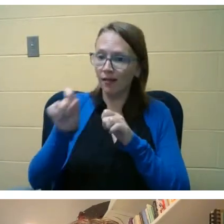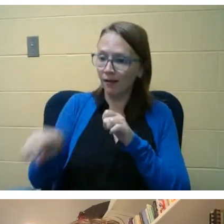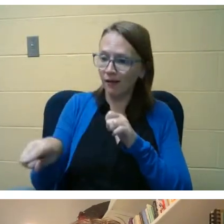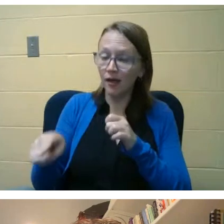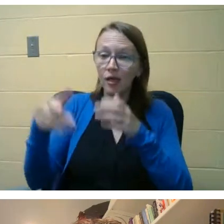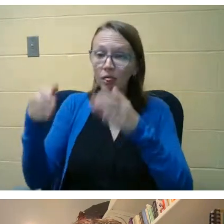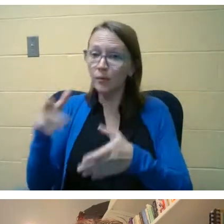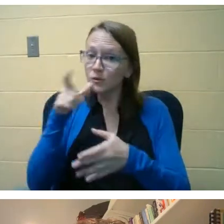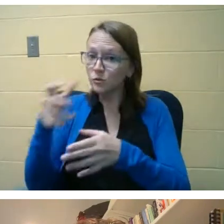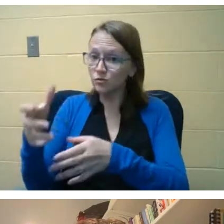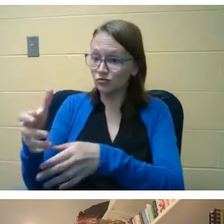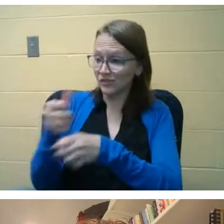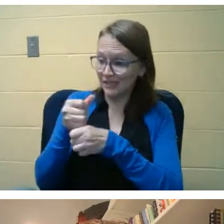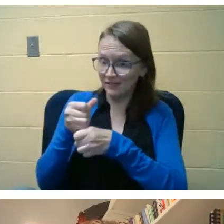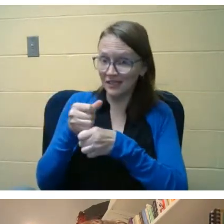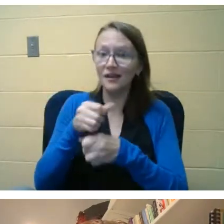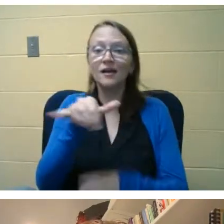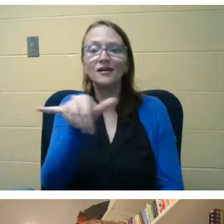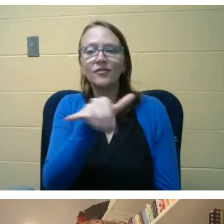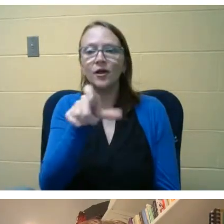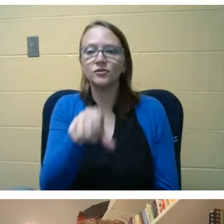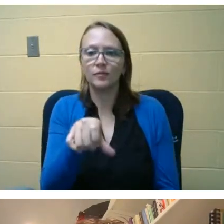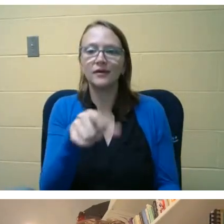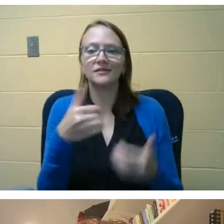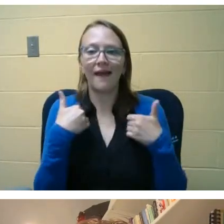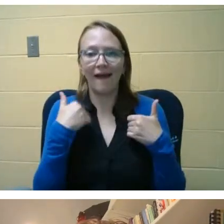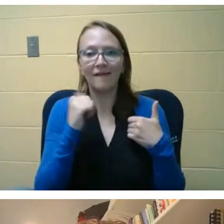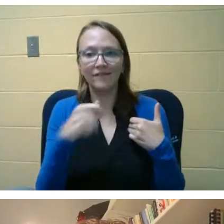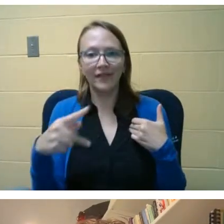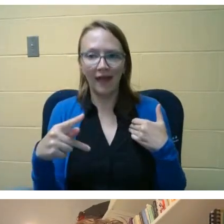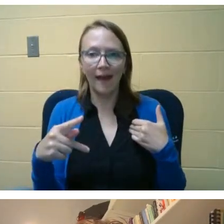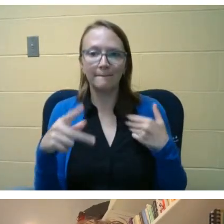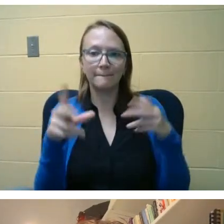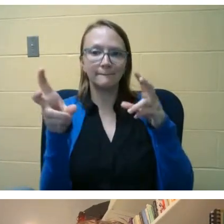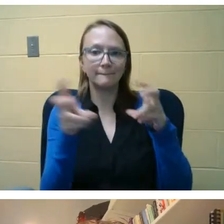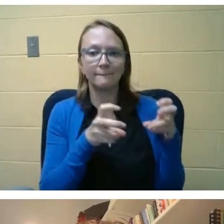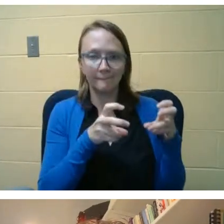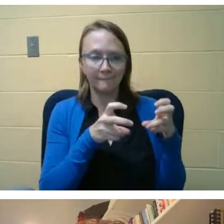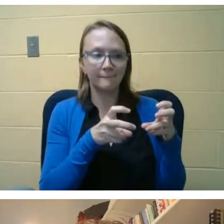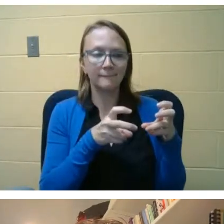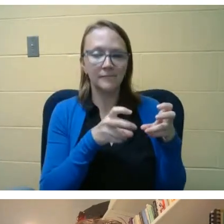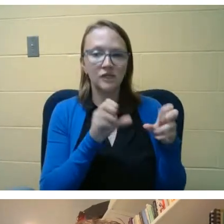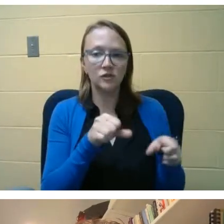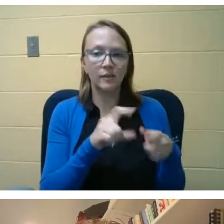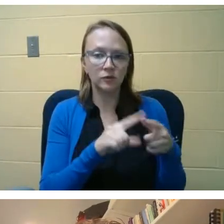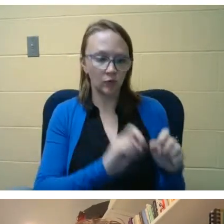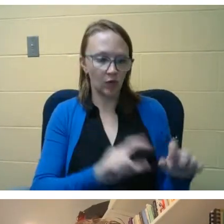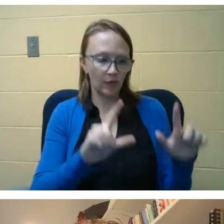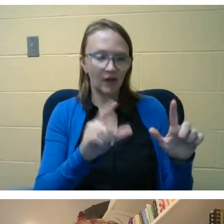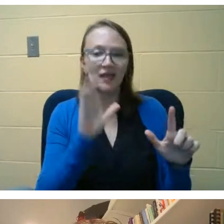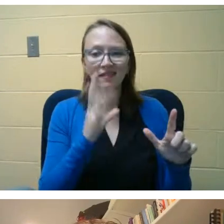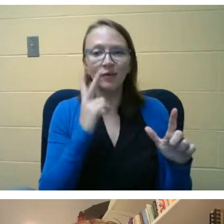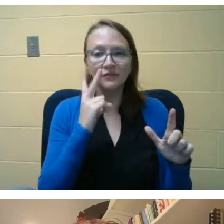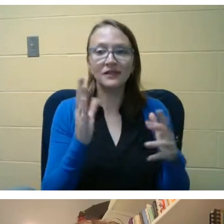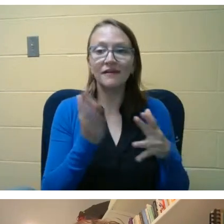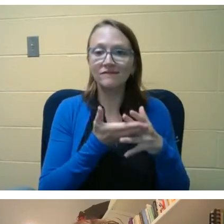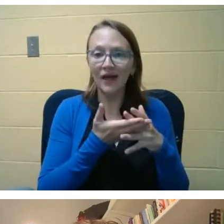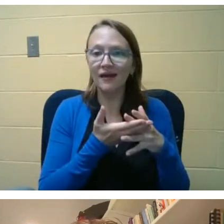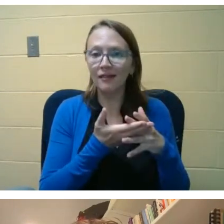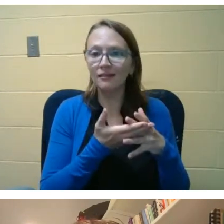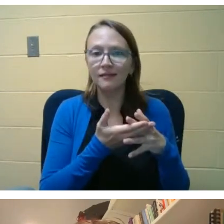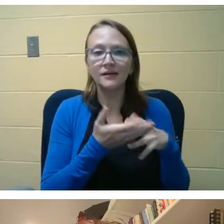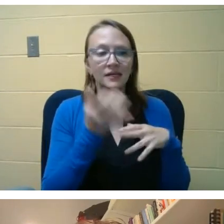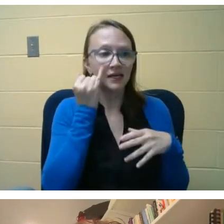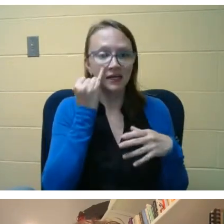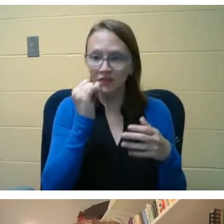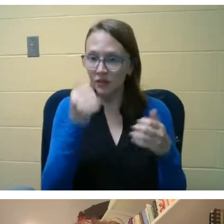have to have the app also installed to be able to open it. They'll see a file that's like .octostudio, and if they don't have the